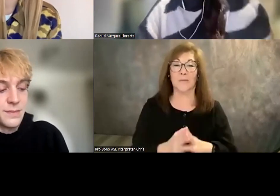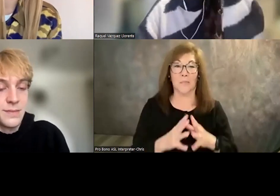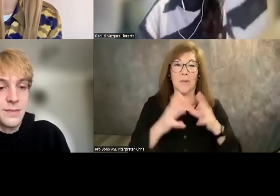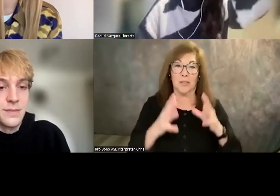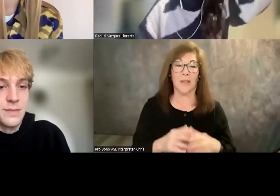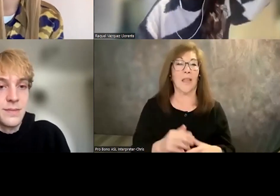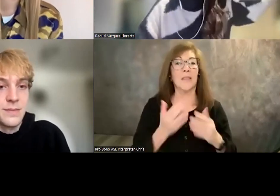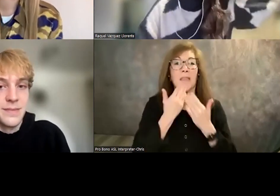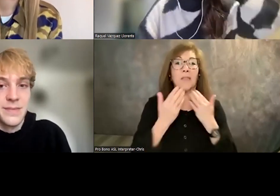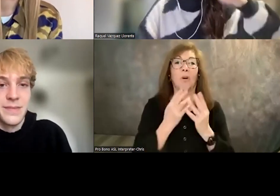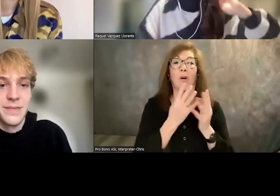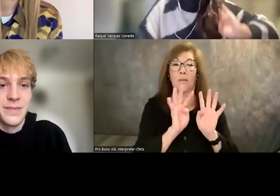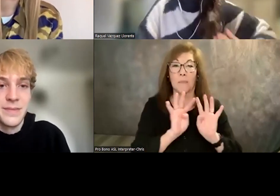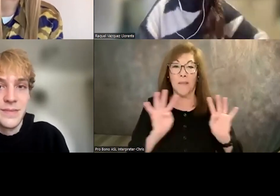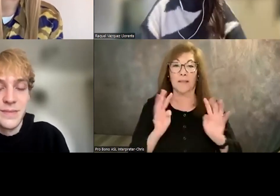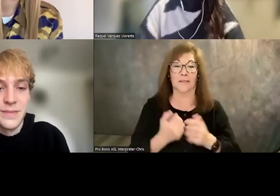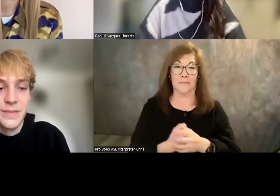all our panelists.